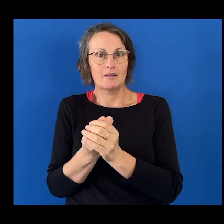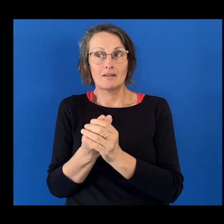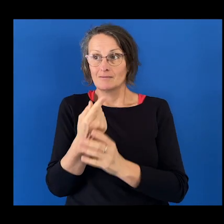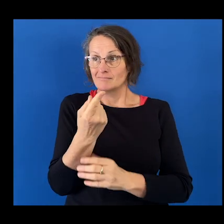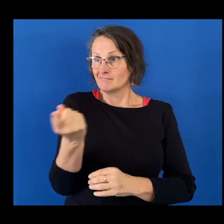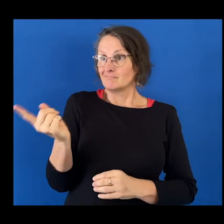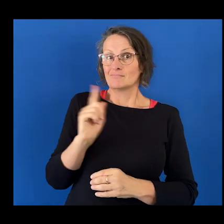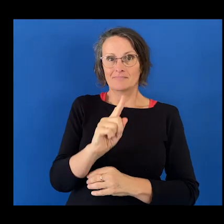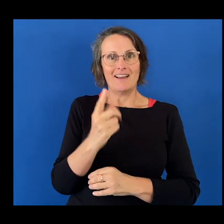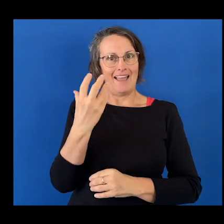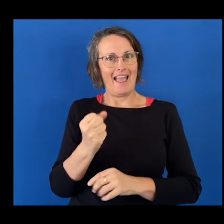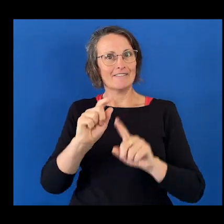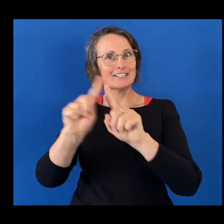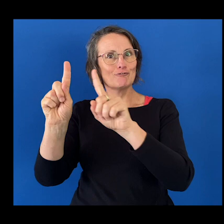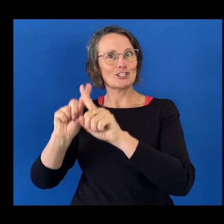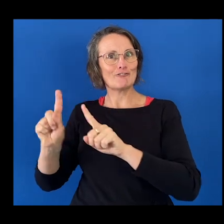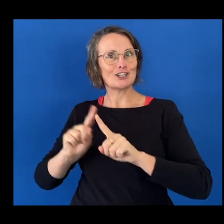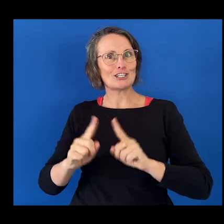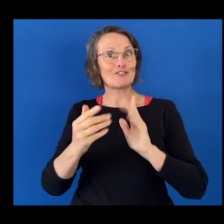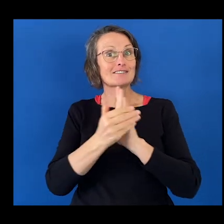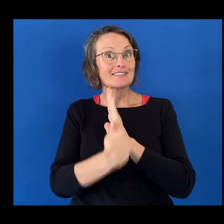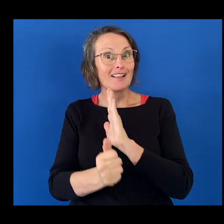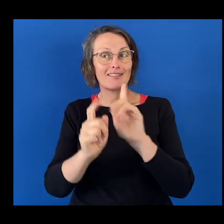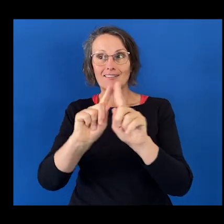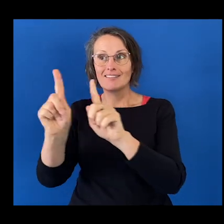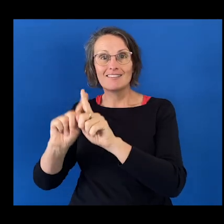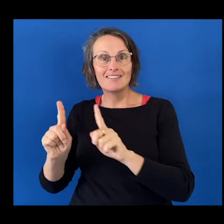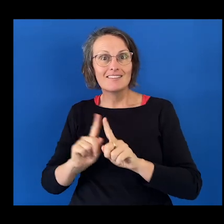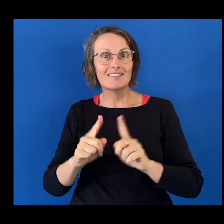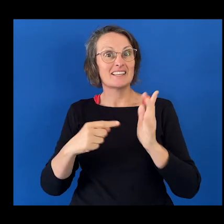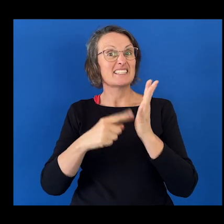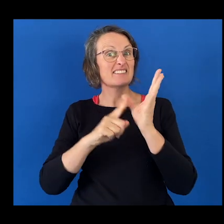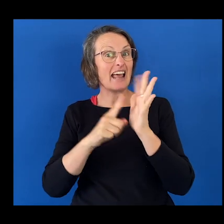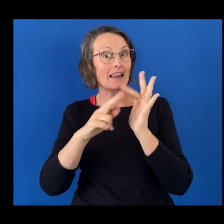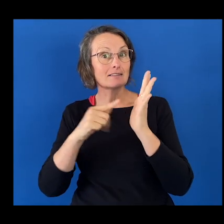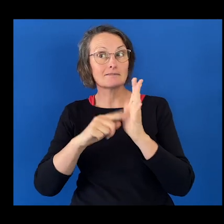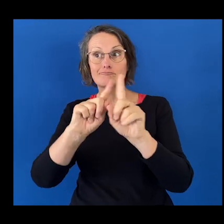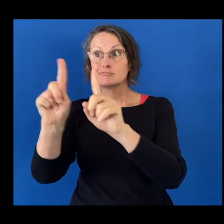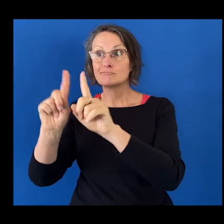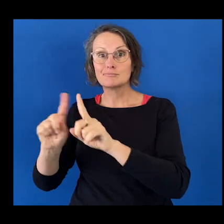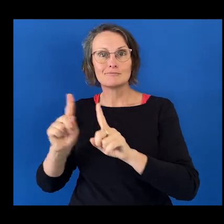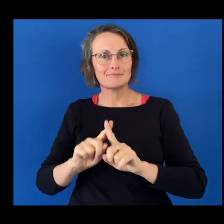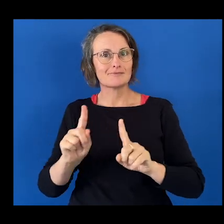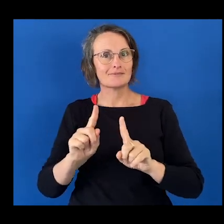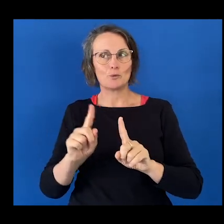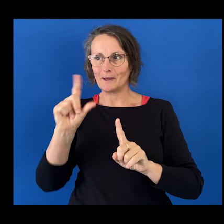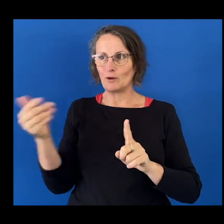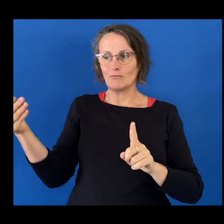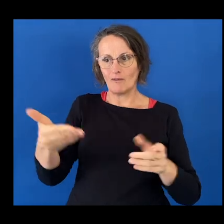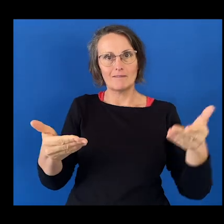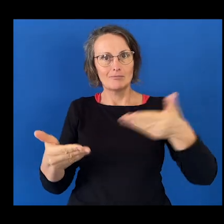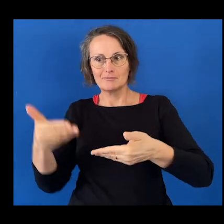and we each bring something that is something unique that we each have to